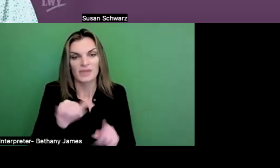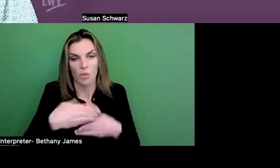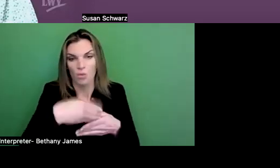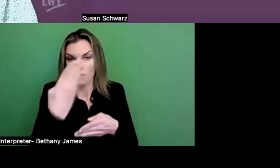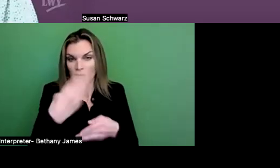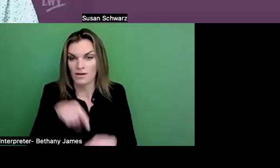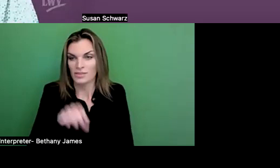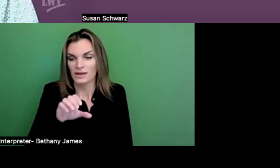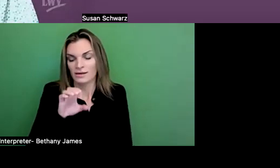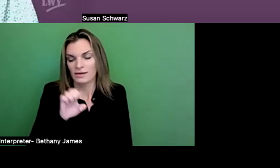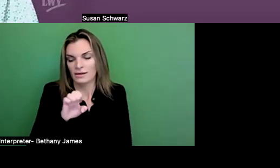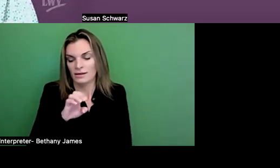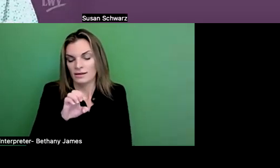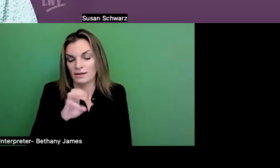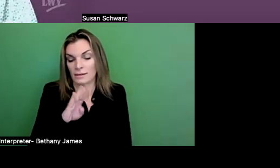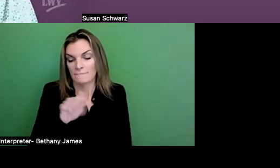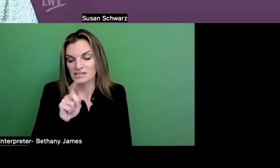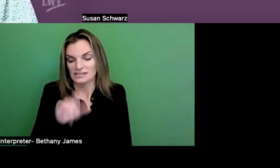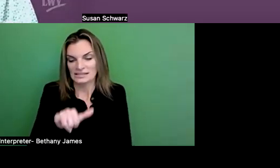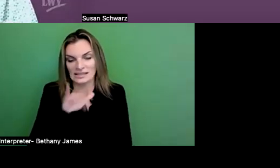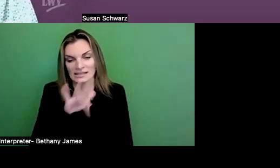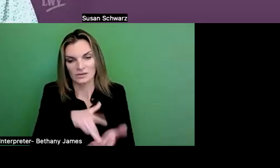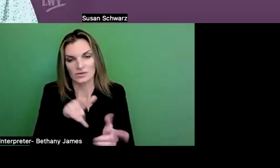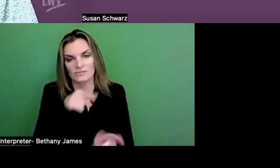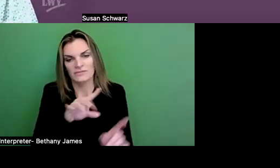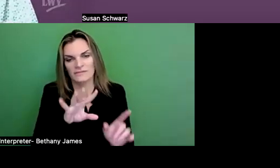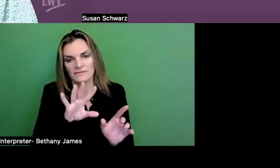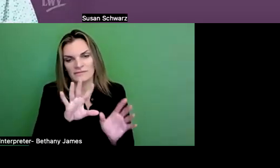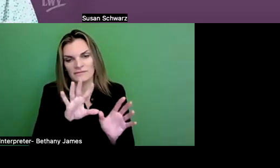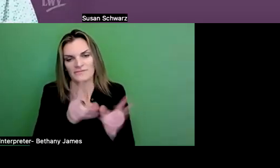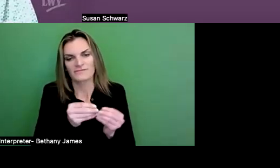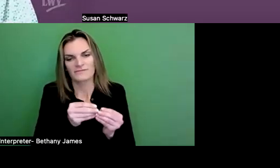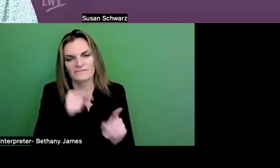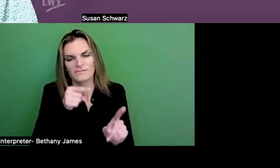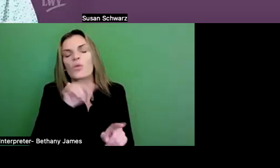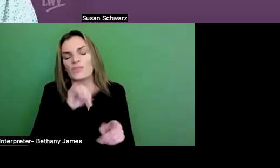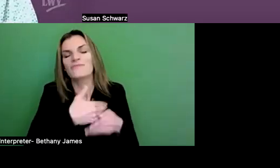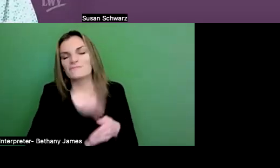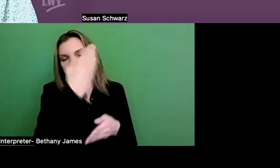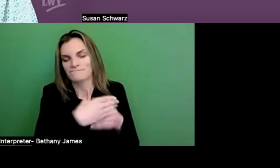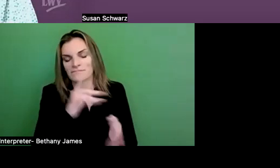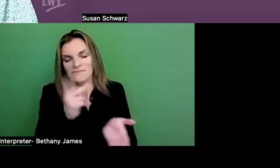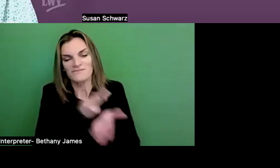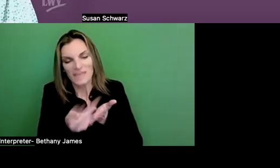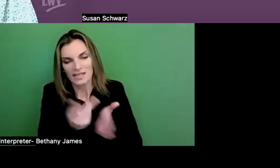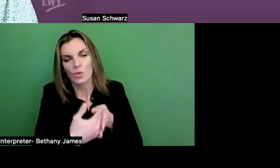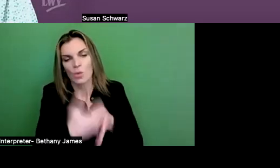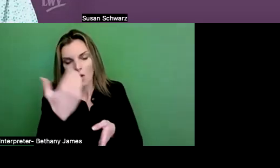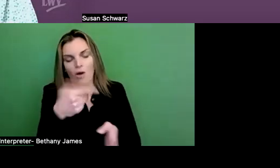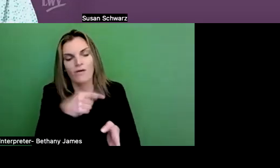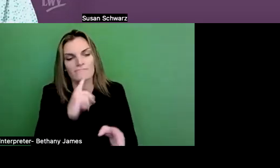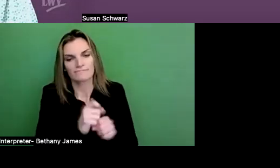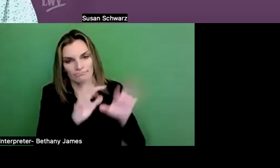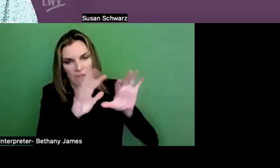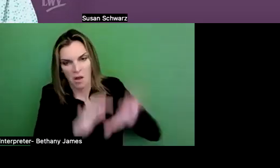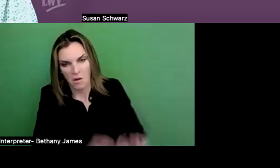Embassy Center, the failing wall at Gould Park, and my suggestions to the engineers